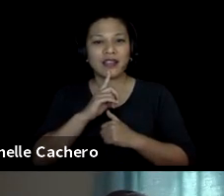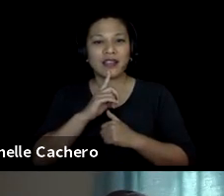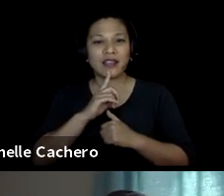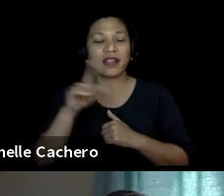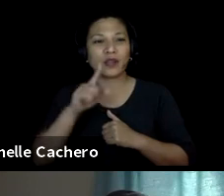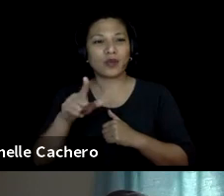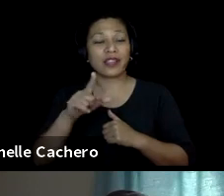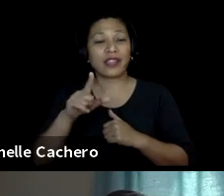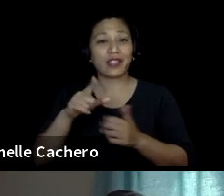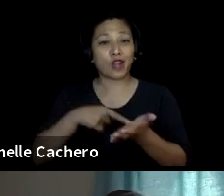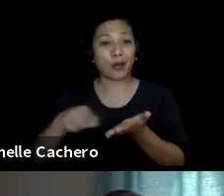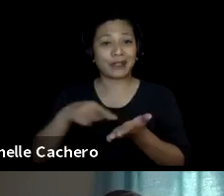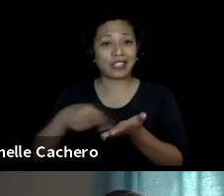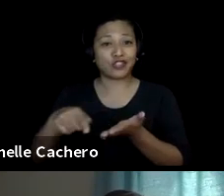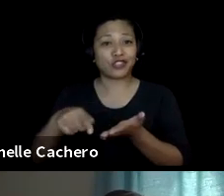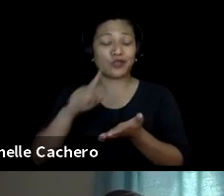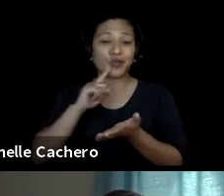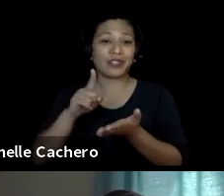big thing.